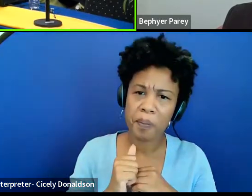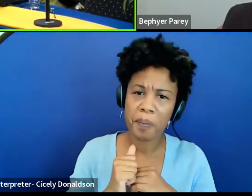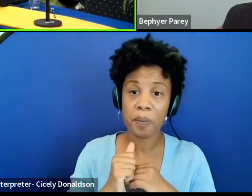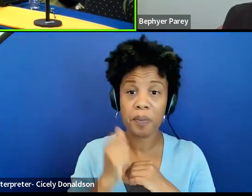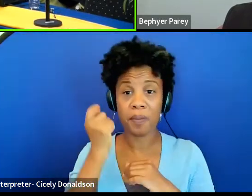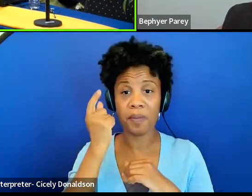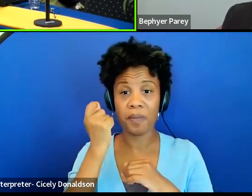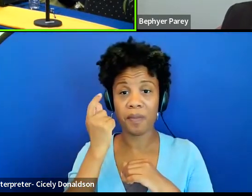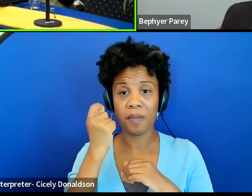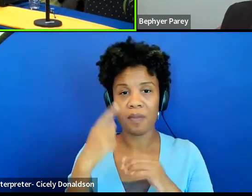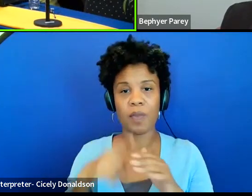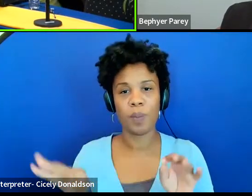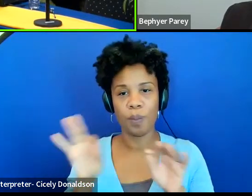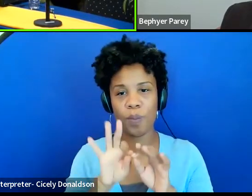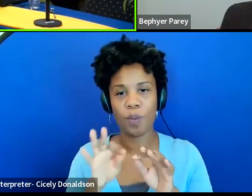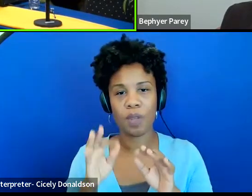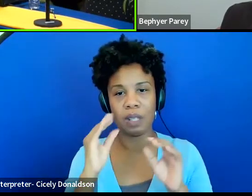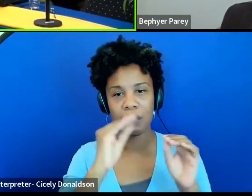the same.